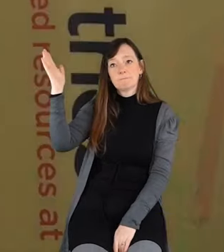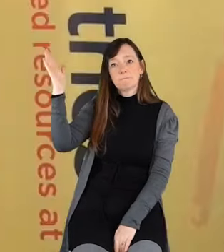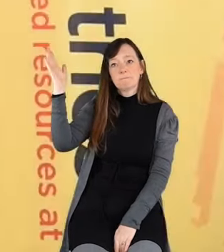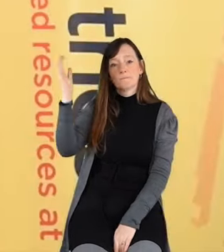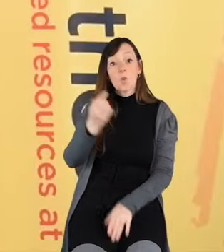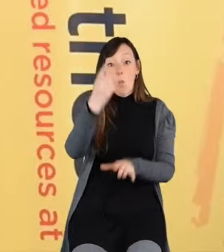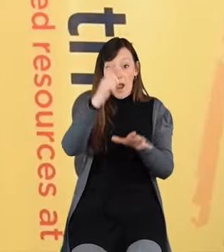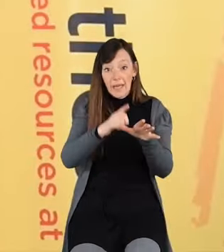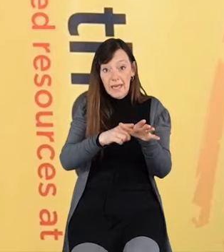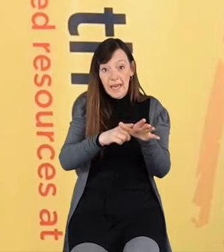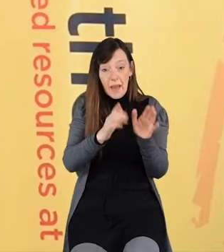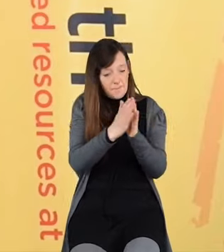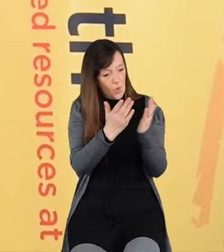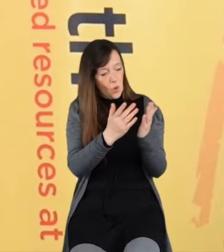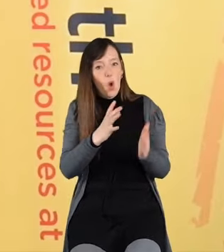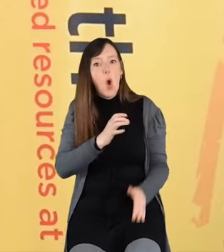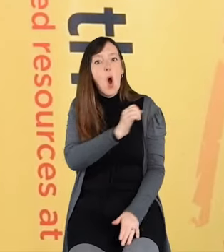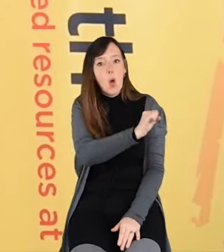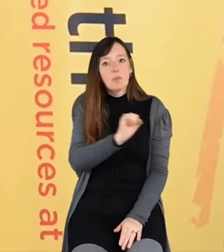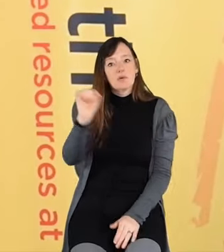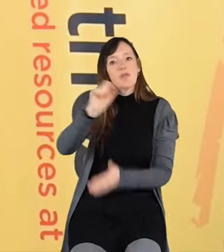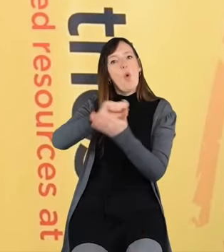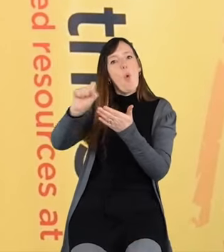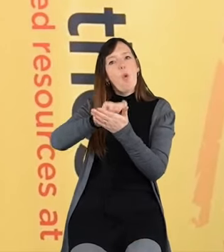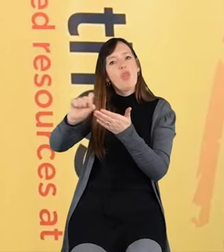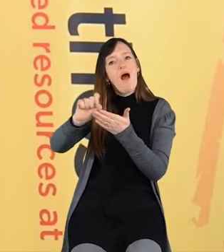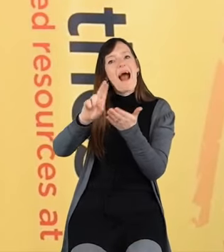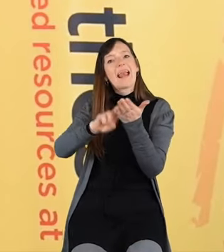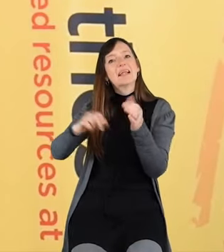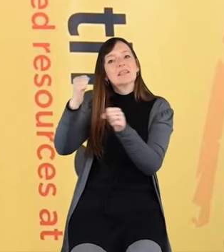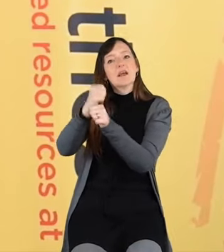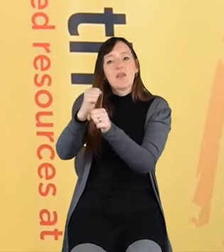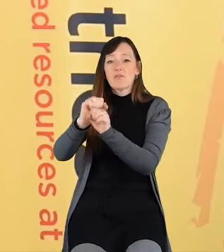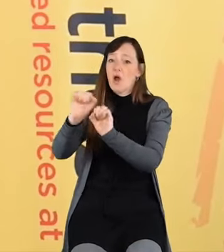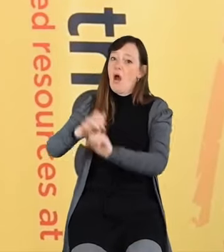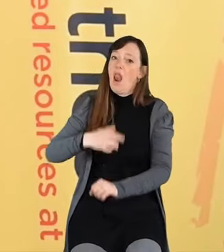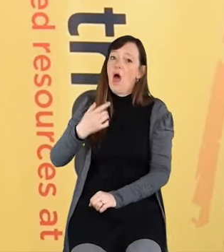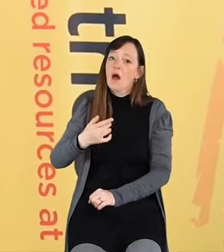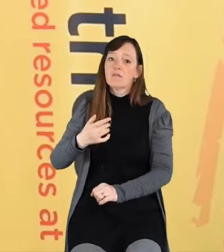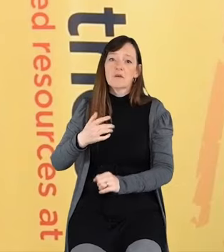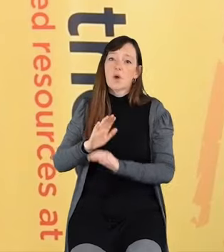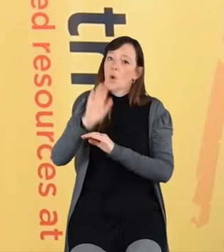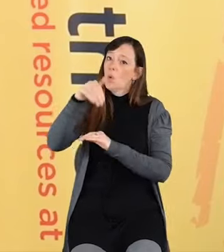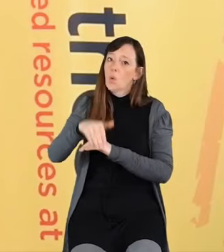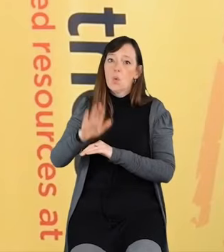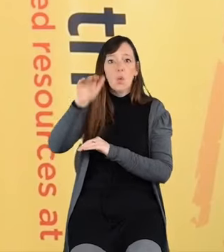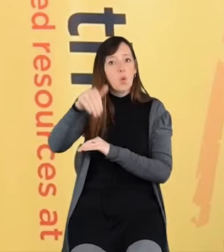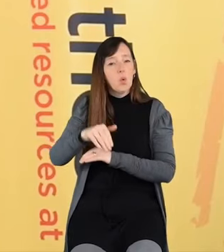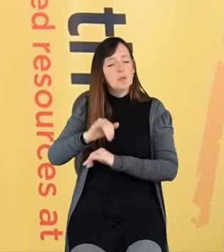who in her own life has experienced many ups and downs and trials on a very personal